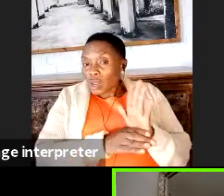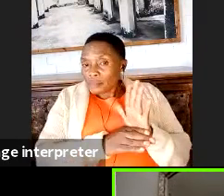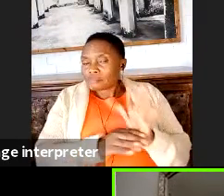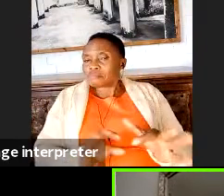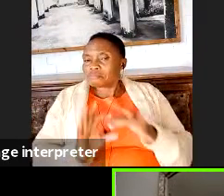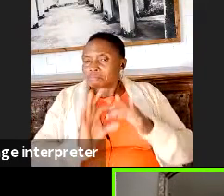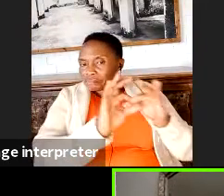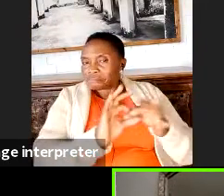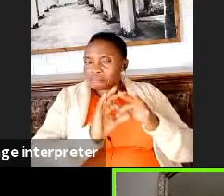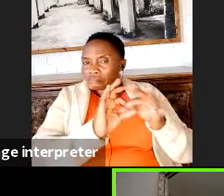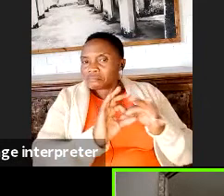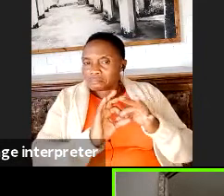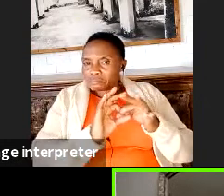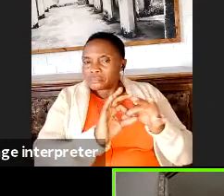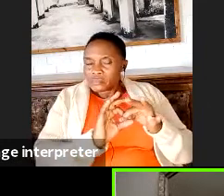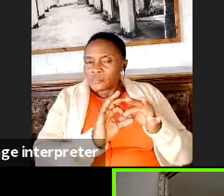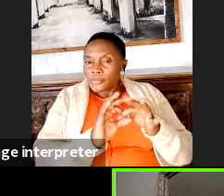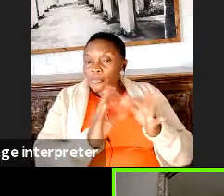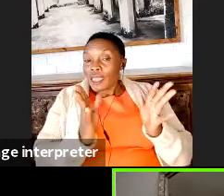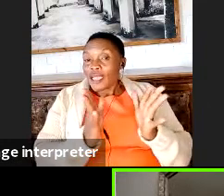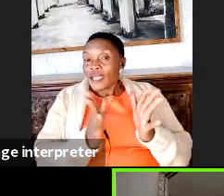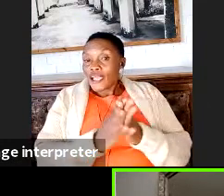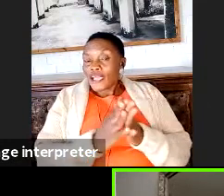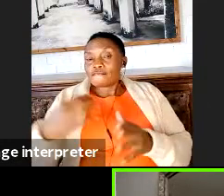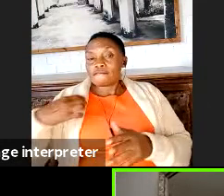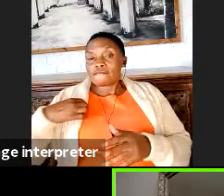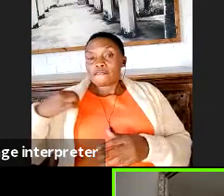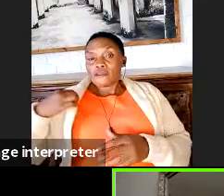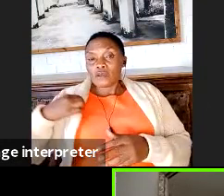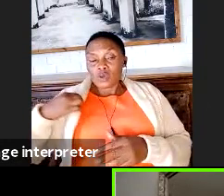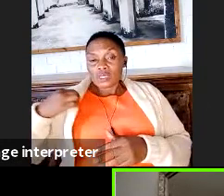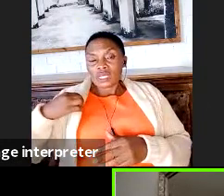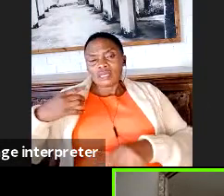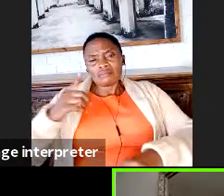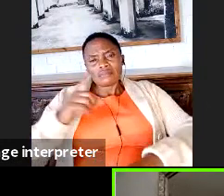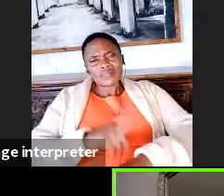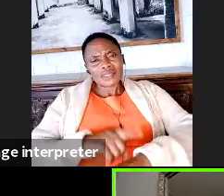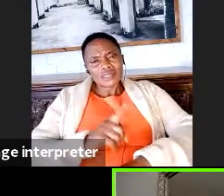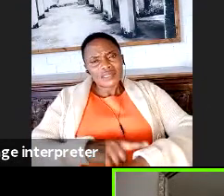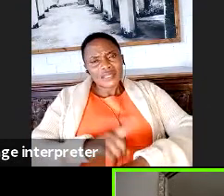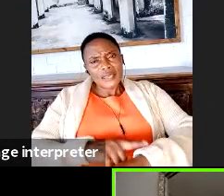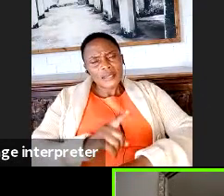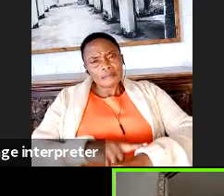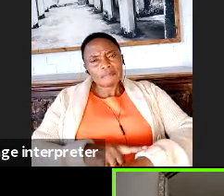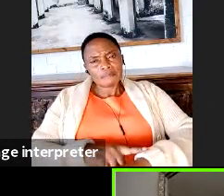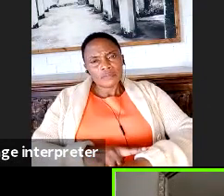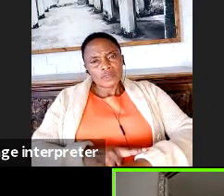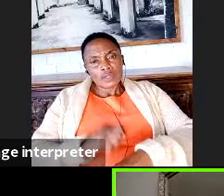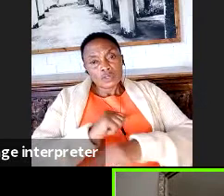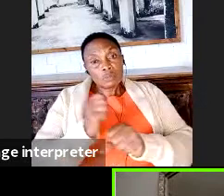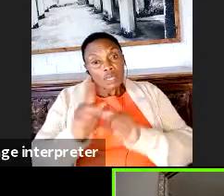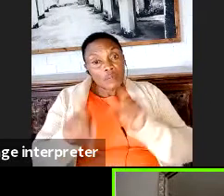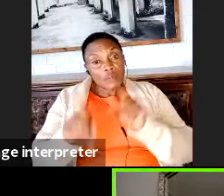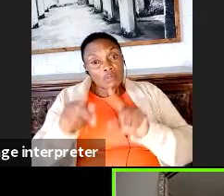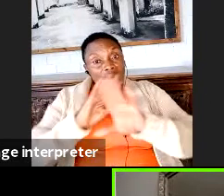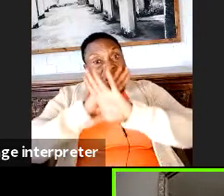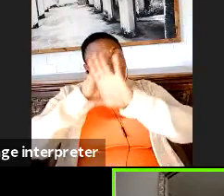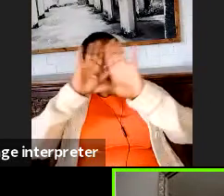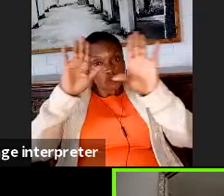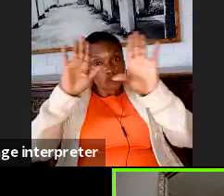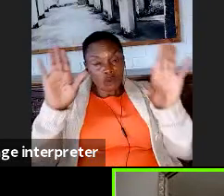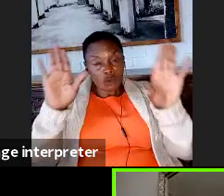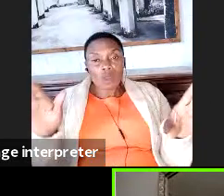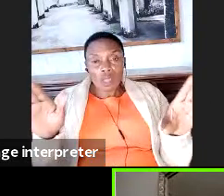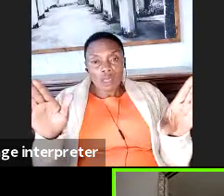collaborations, and volunteer the time in making that awareness, in ensuring